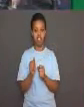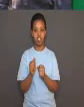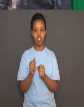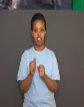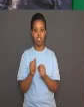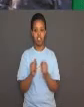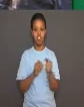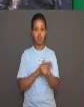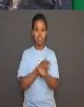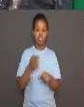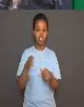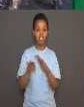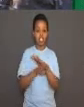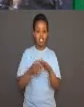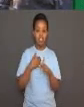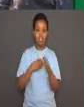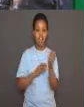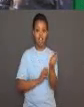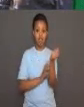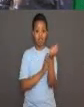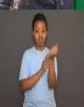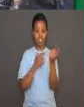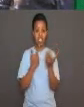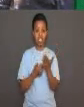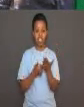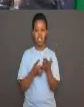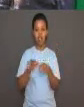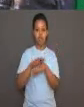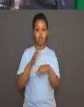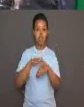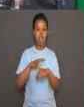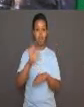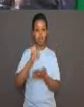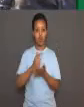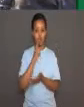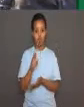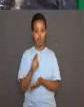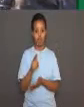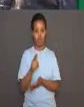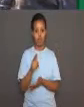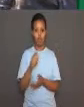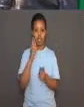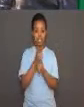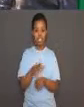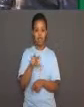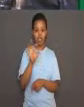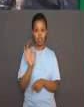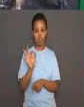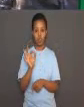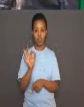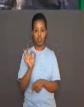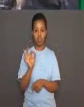Woodlice are a species of crustaceans that live on land. They are typically found under